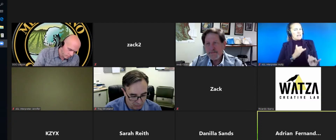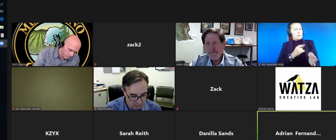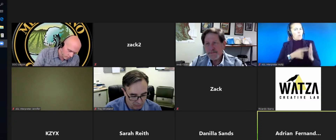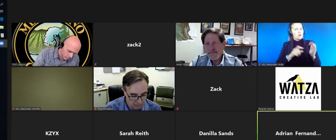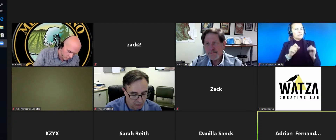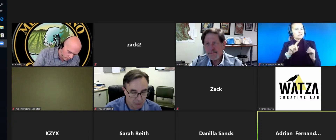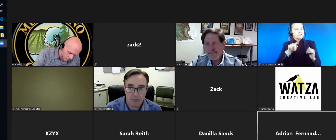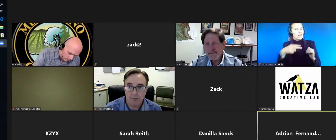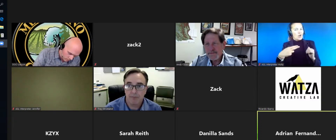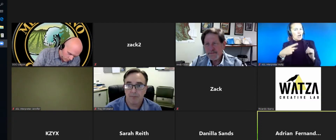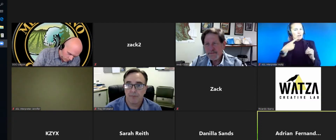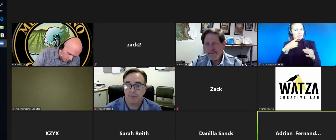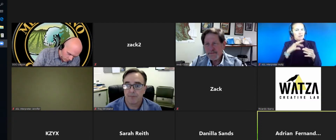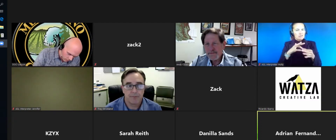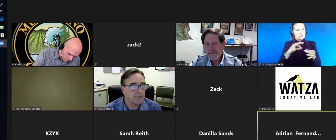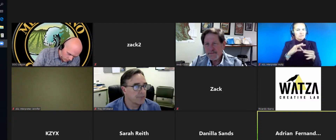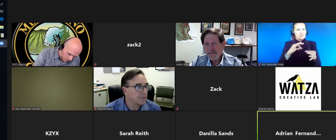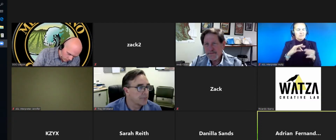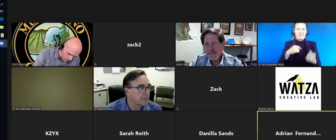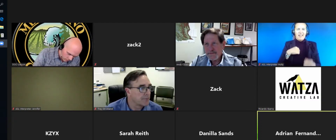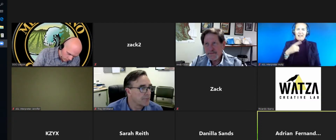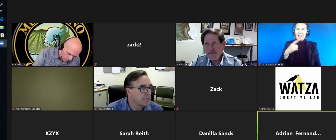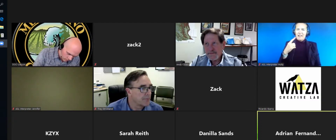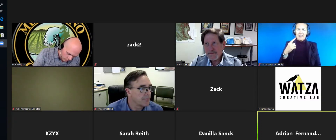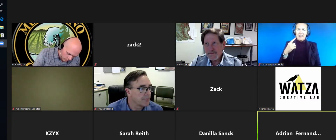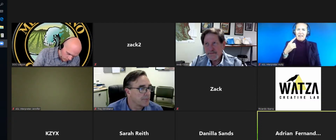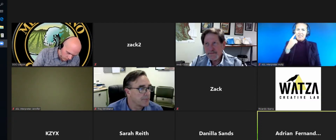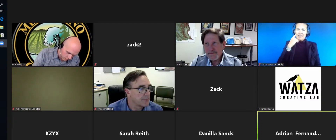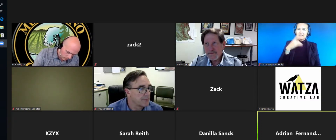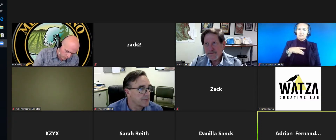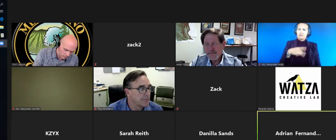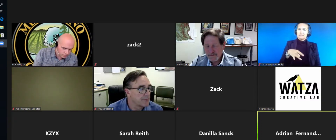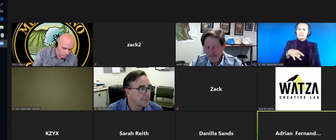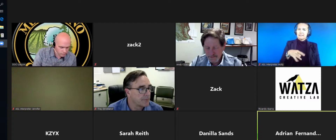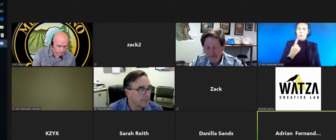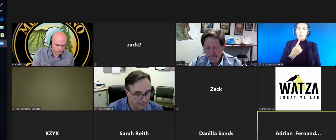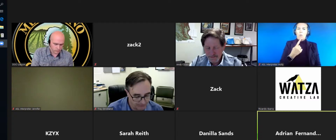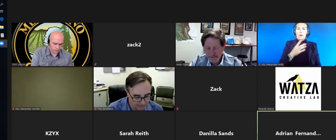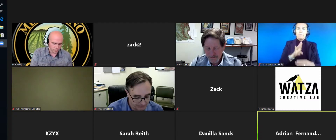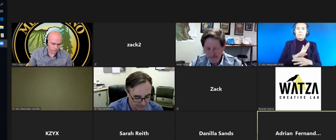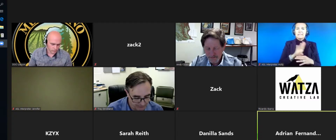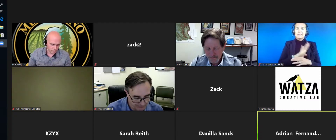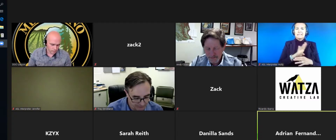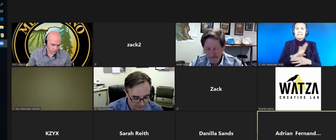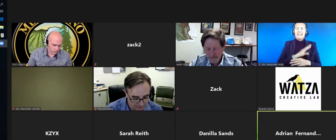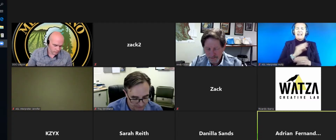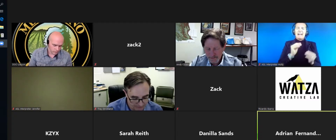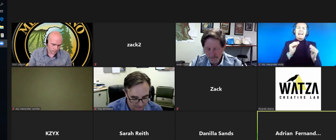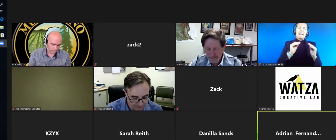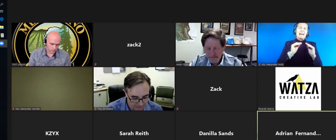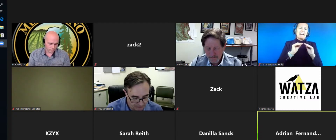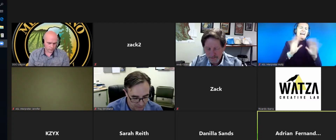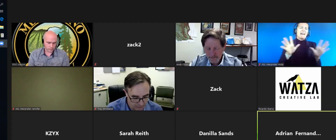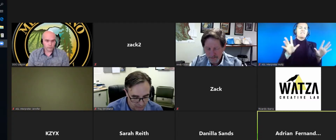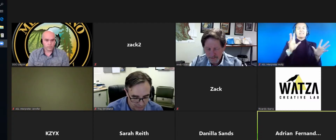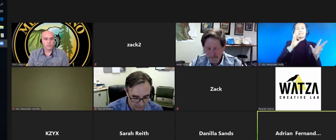I mean, I do think it's interesting that you have a business that's very directly flouting